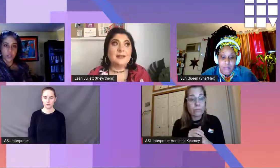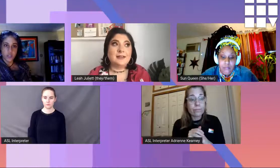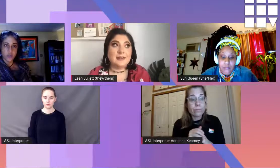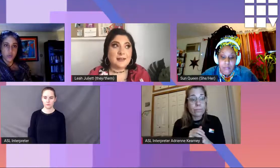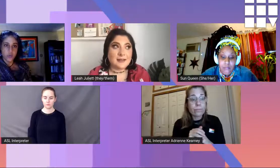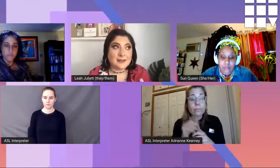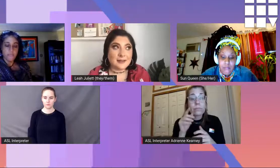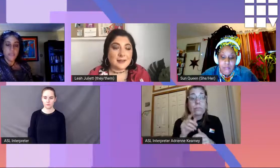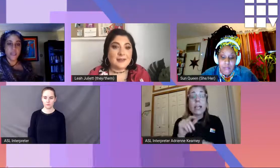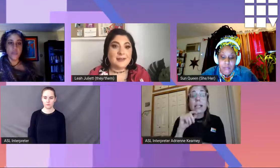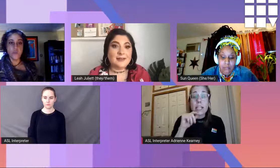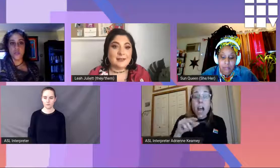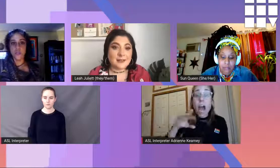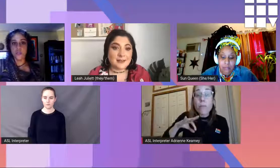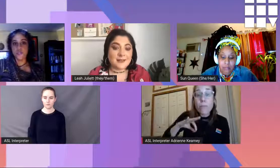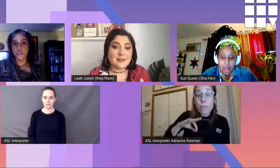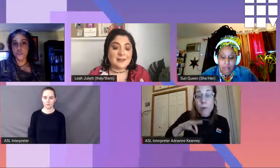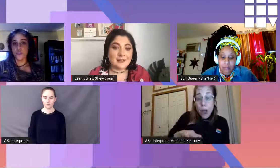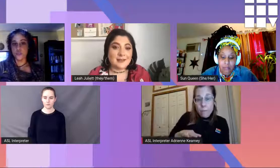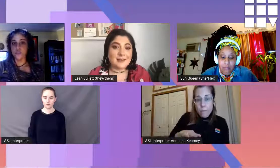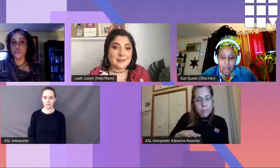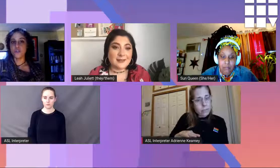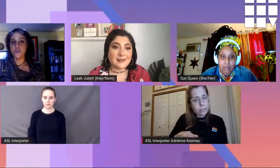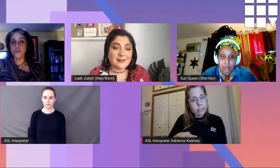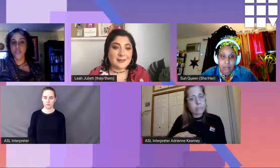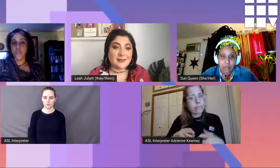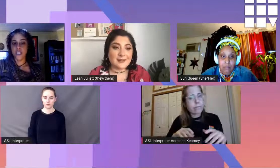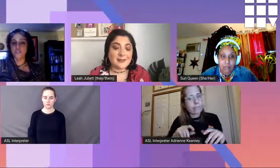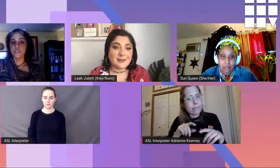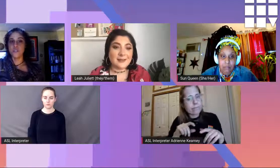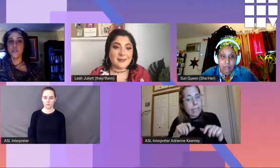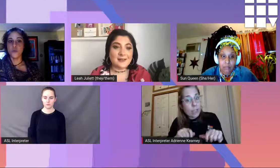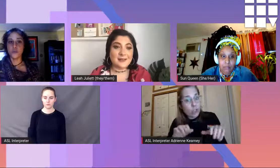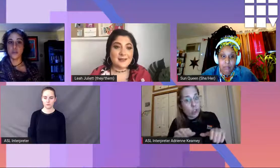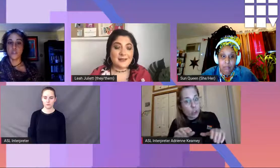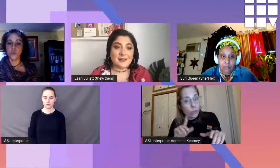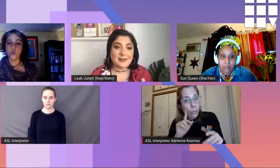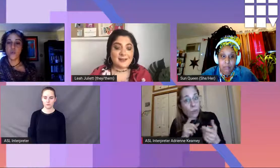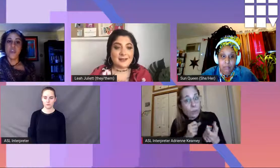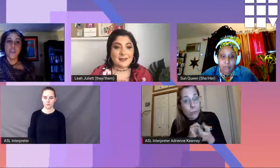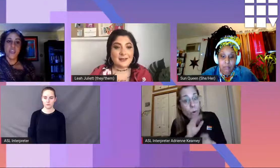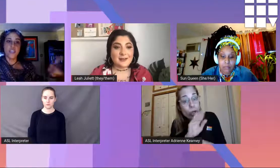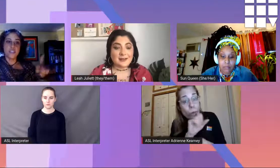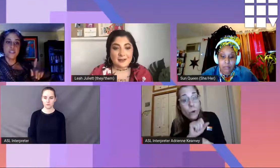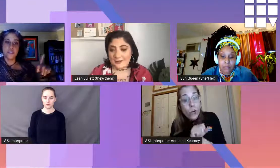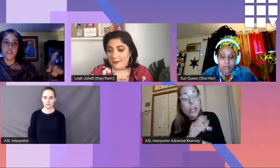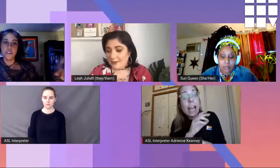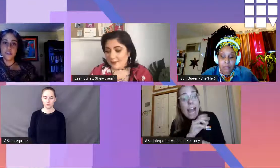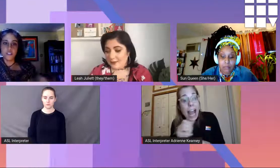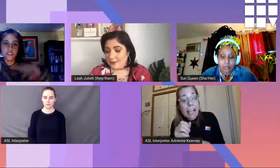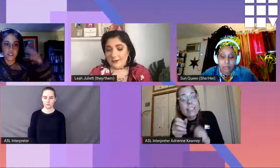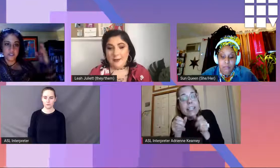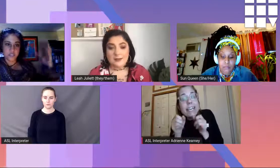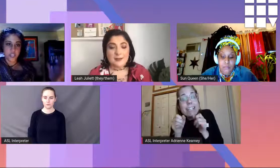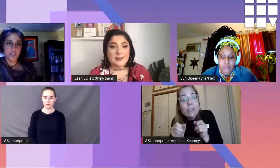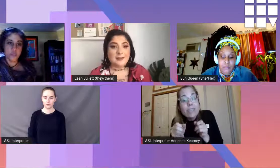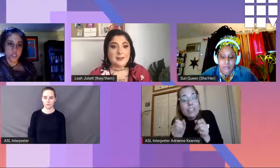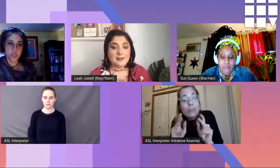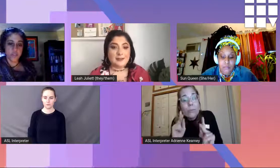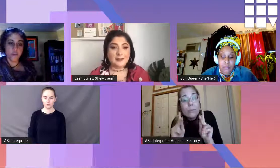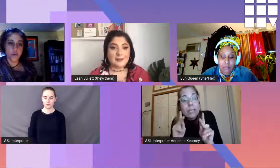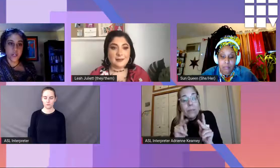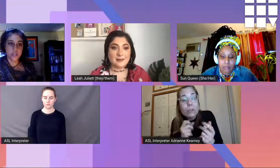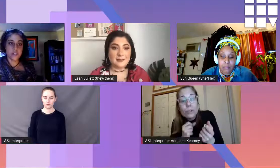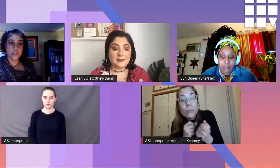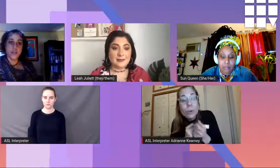and organizing work? And what can individuals do to support your activism and organizing work? And this, again, this is, thank you so